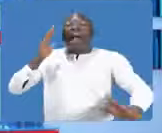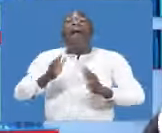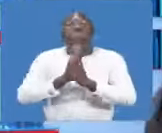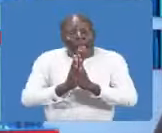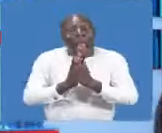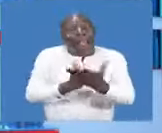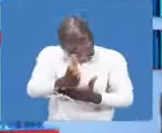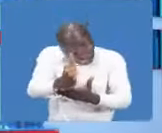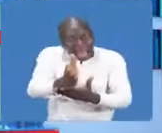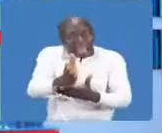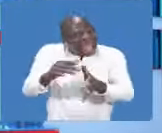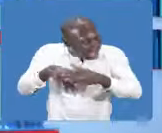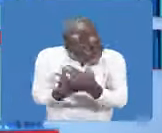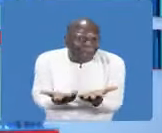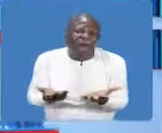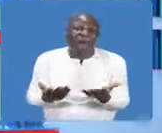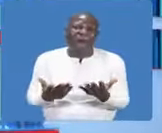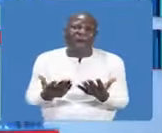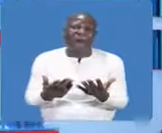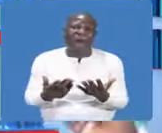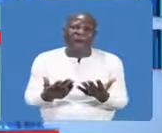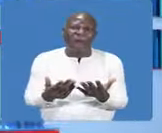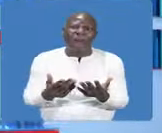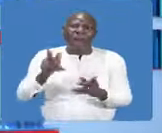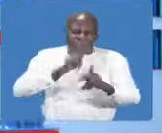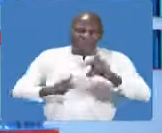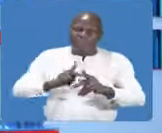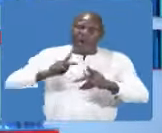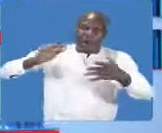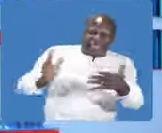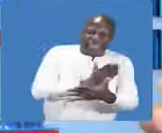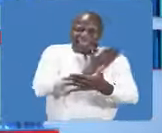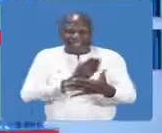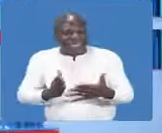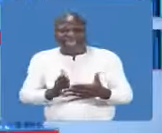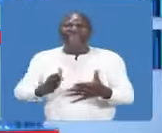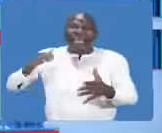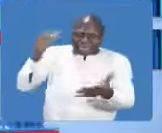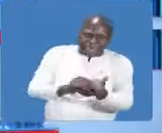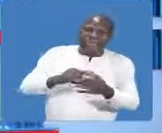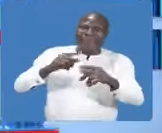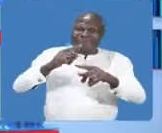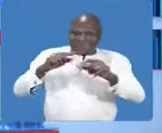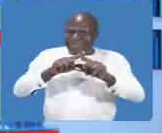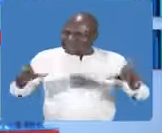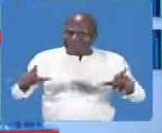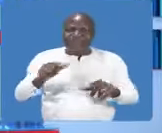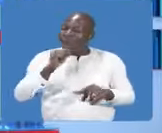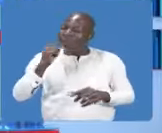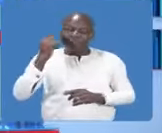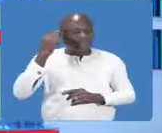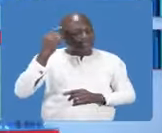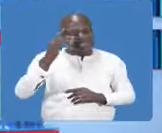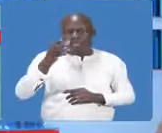se wo mu de di agura akope me se wo mu a eto nwum mpo o to nwum a o so wo ka kasa hodo mu di nyankopon ho